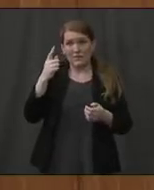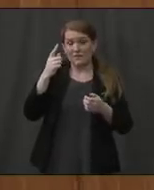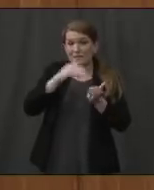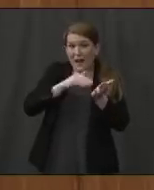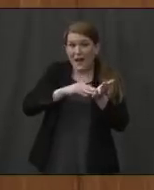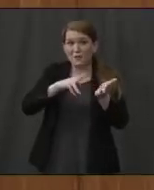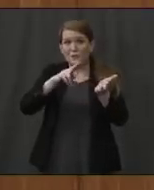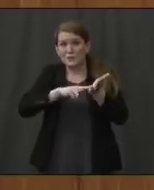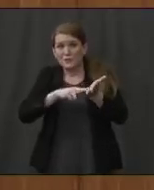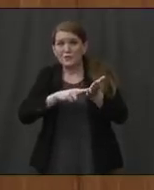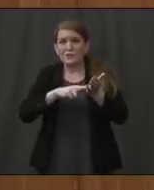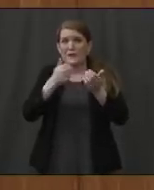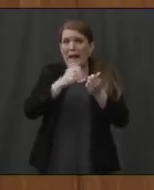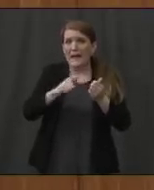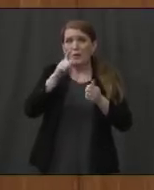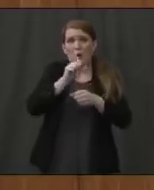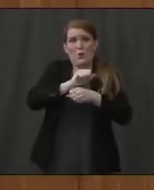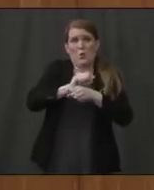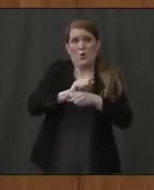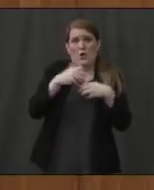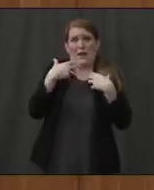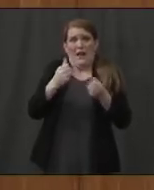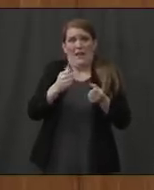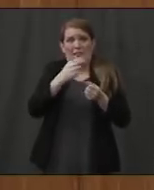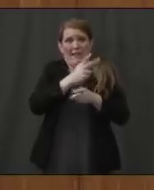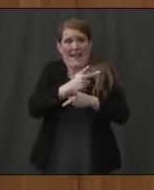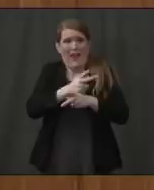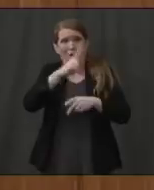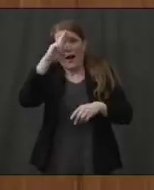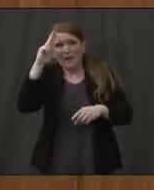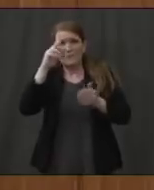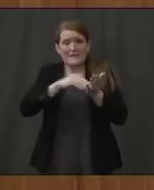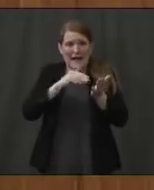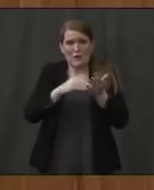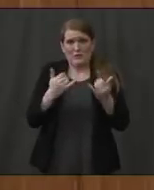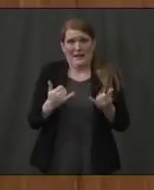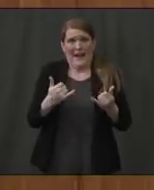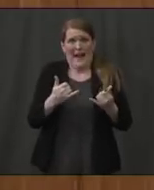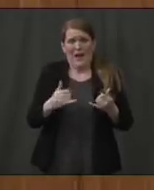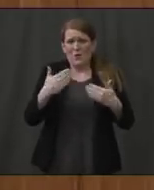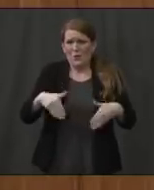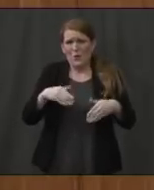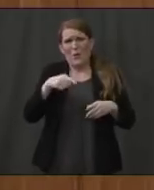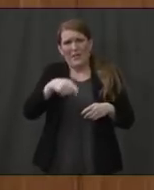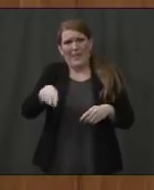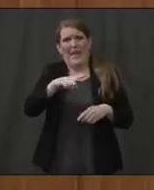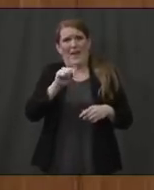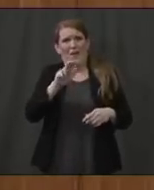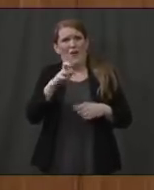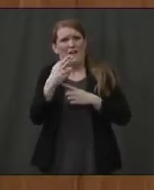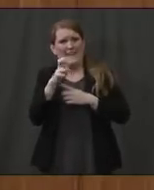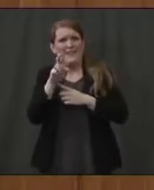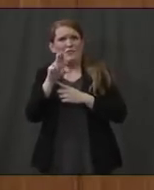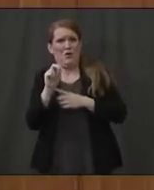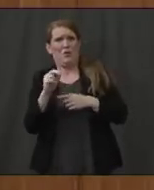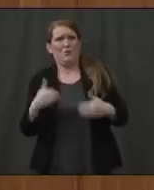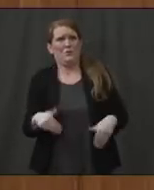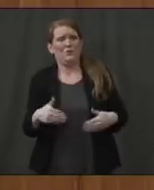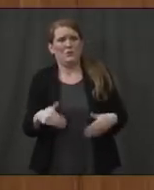people working on the front line of providing this care are doing extraordinary work, and we have to be certain that we have that